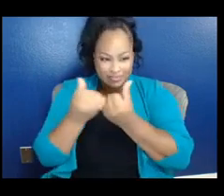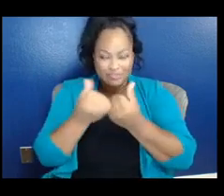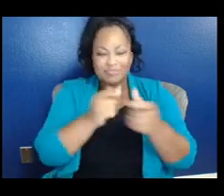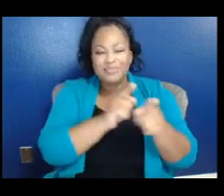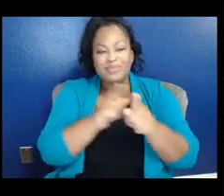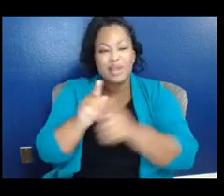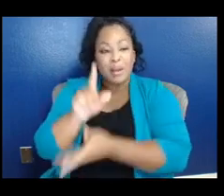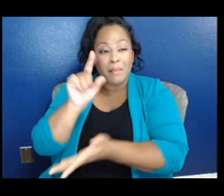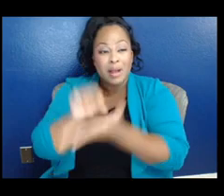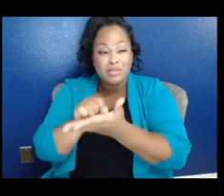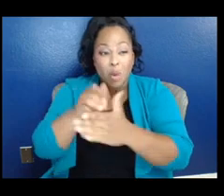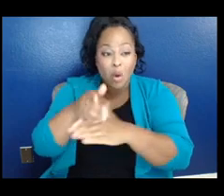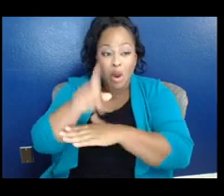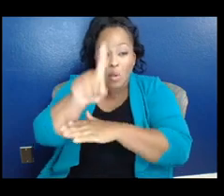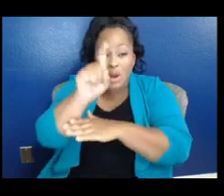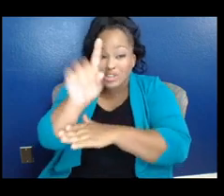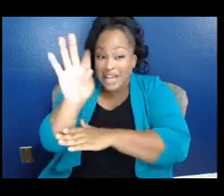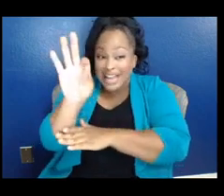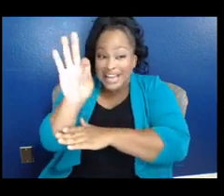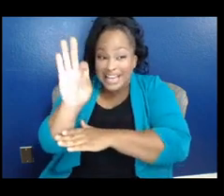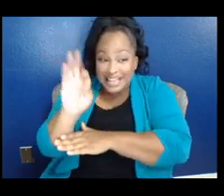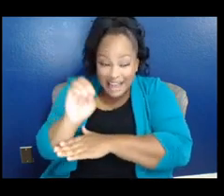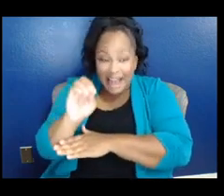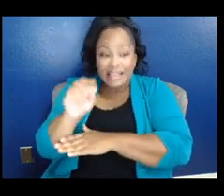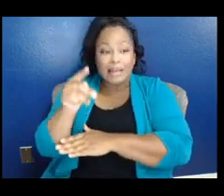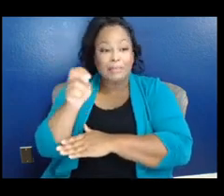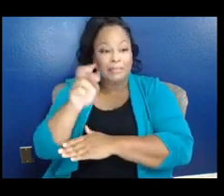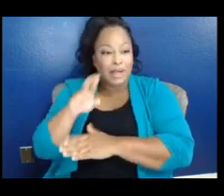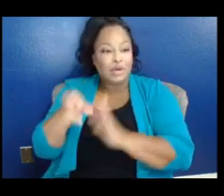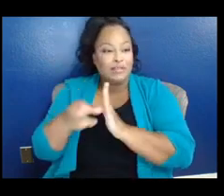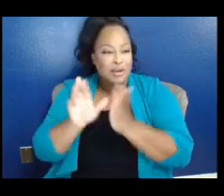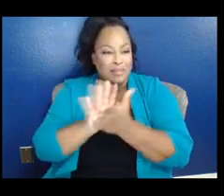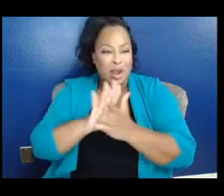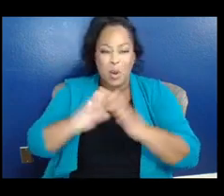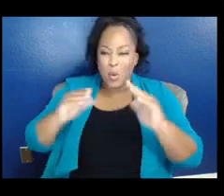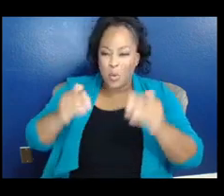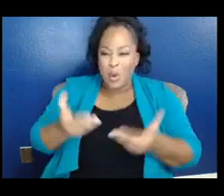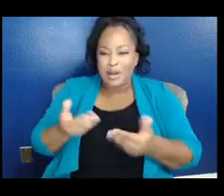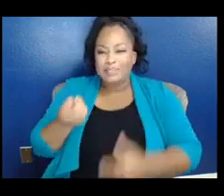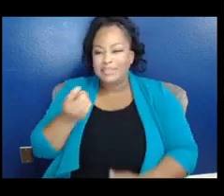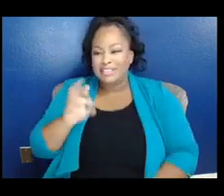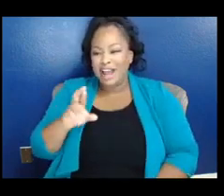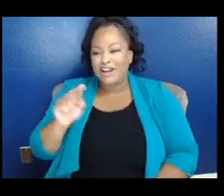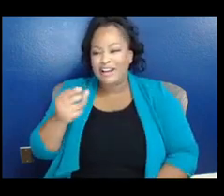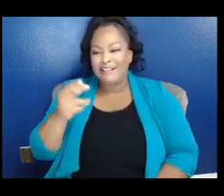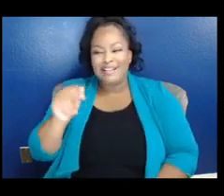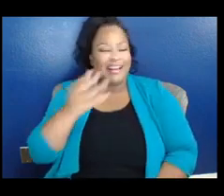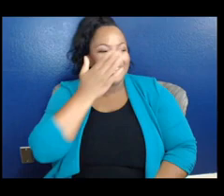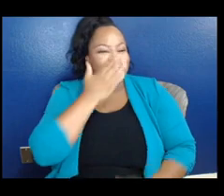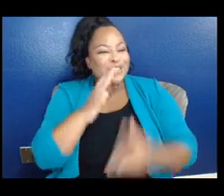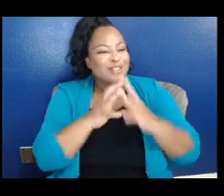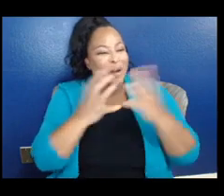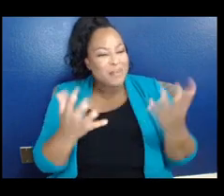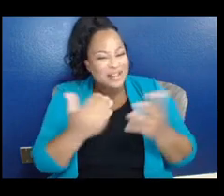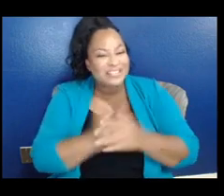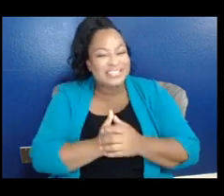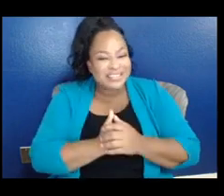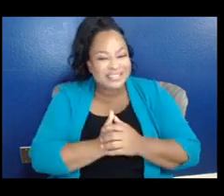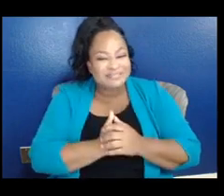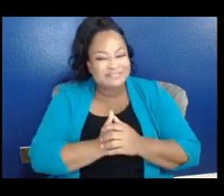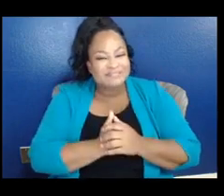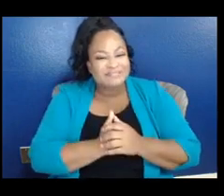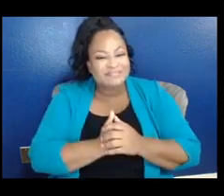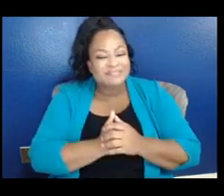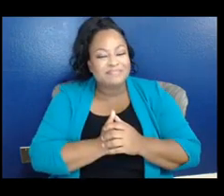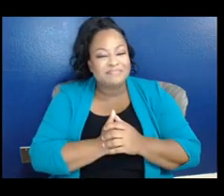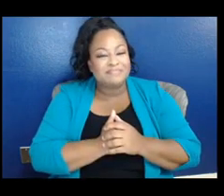Association, and she's published over 190 peer-reviewed papers. Welcome, Dr. Khan. Thank you so much for having me.